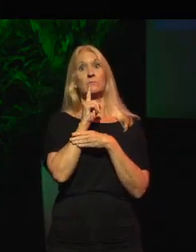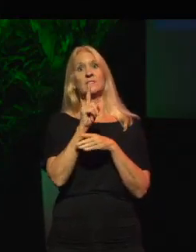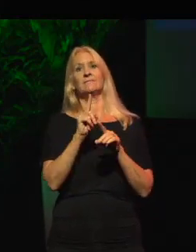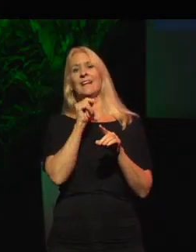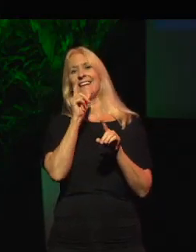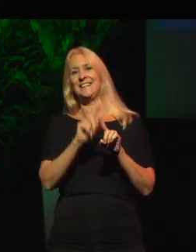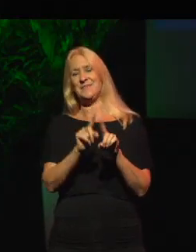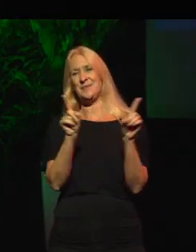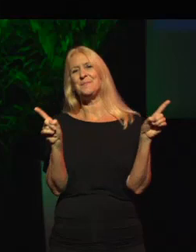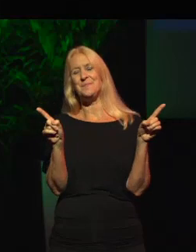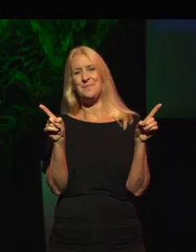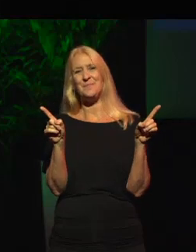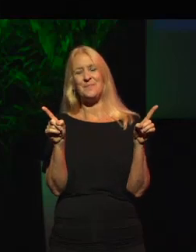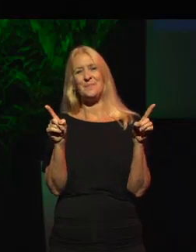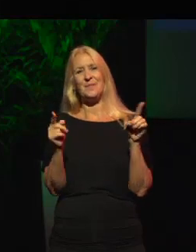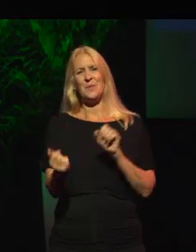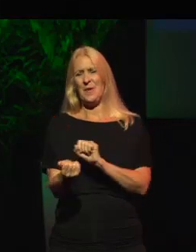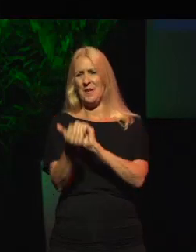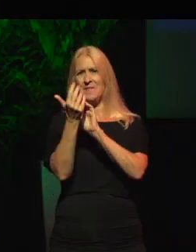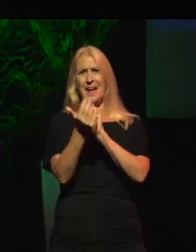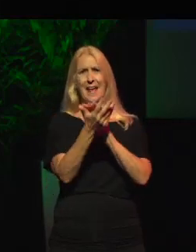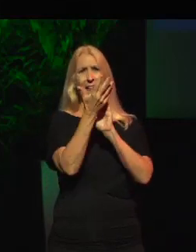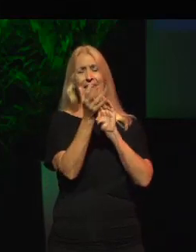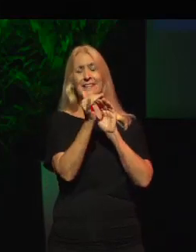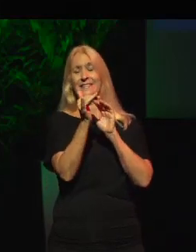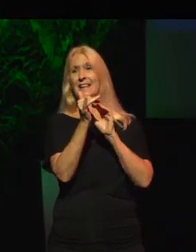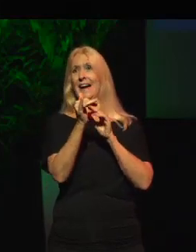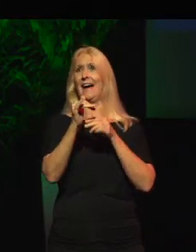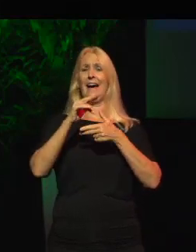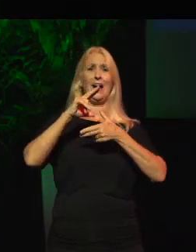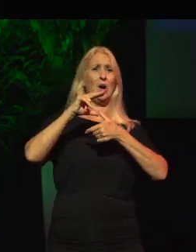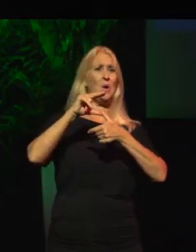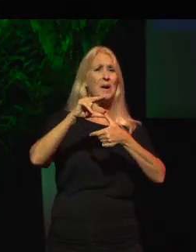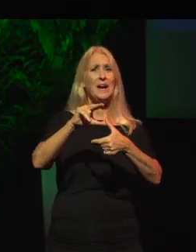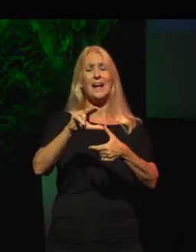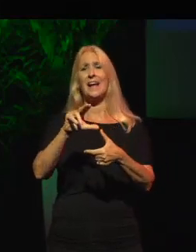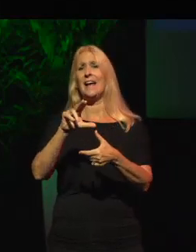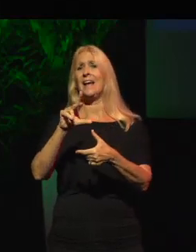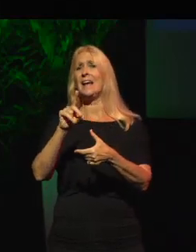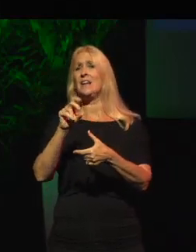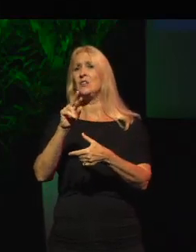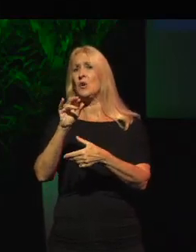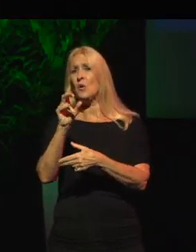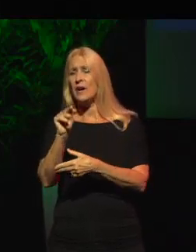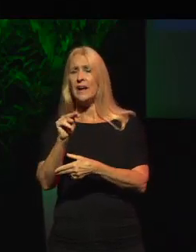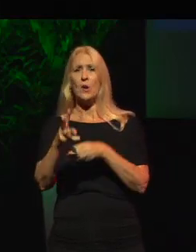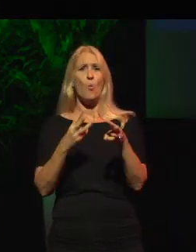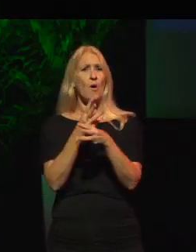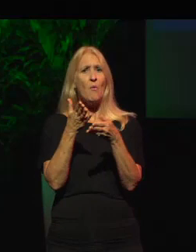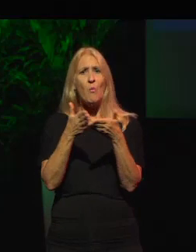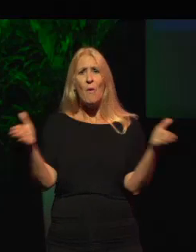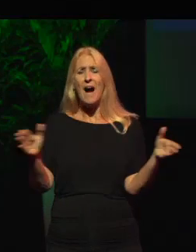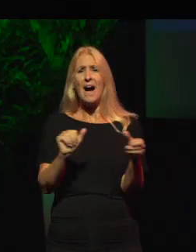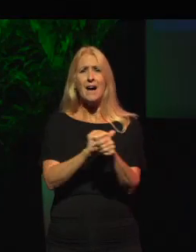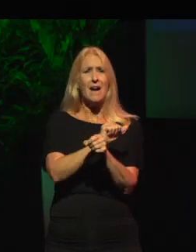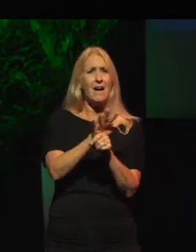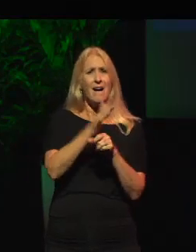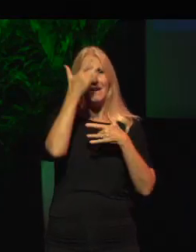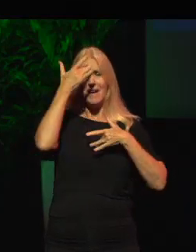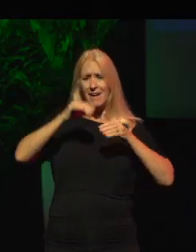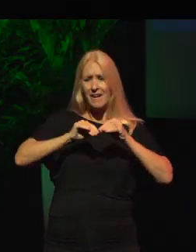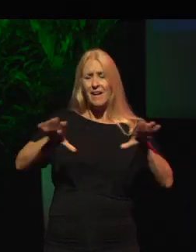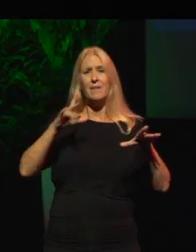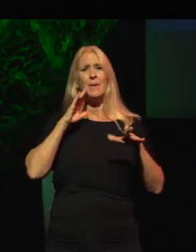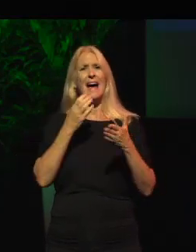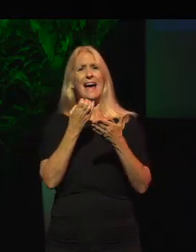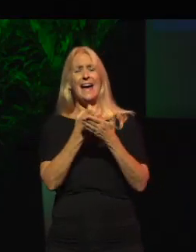different. We've faced things like the threat of Hurricane Dorian, a worldwide pandemic, economic and